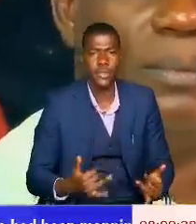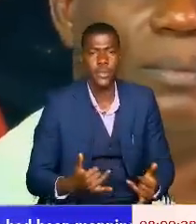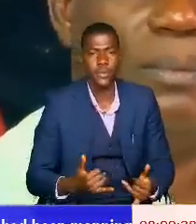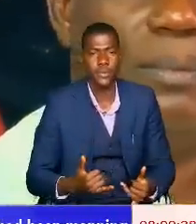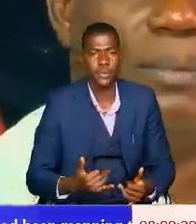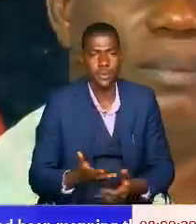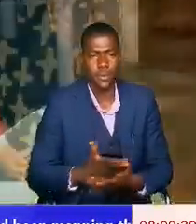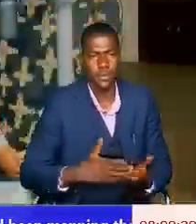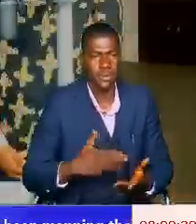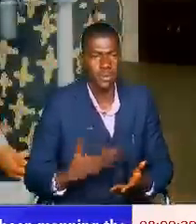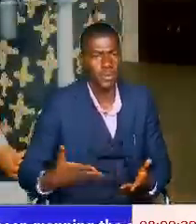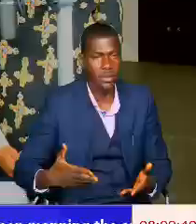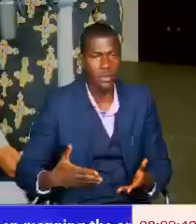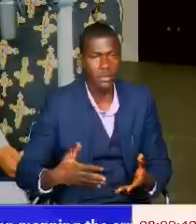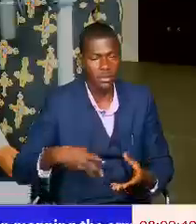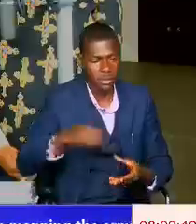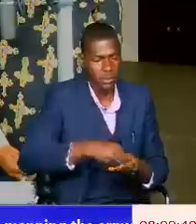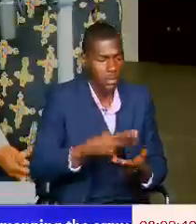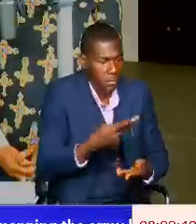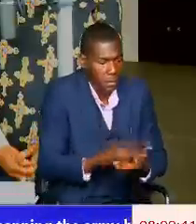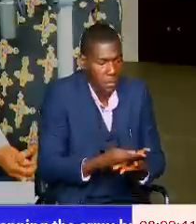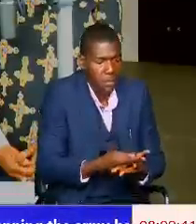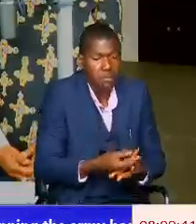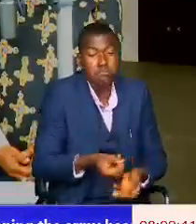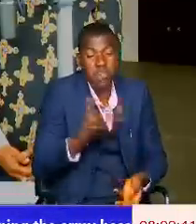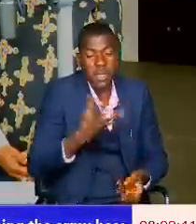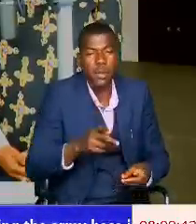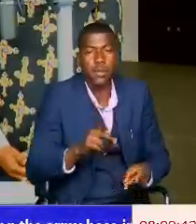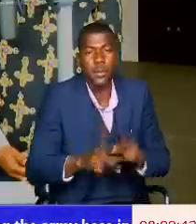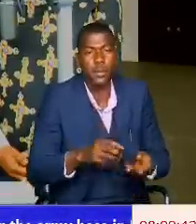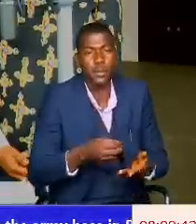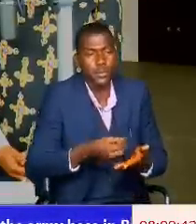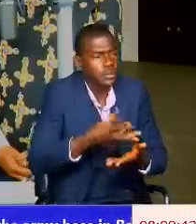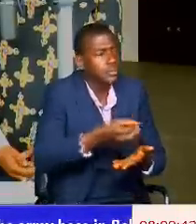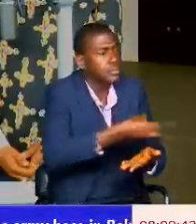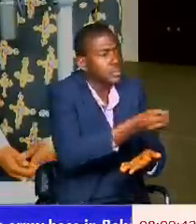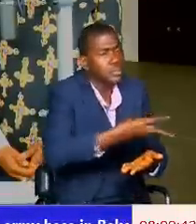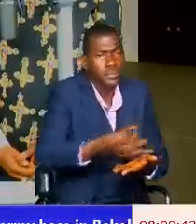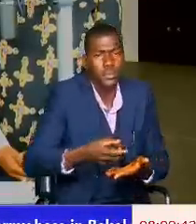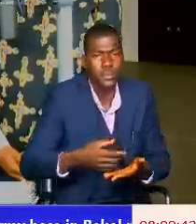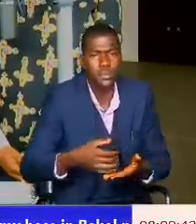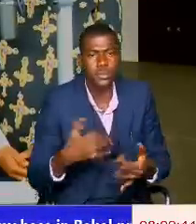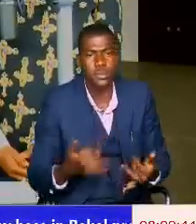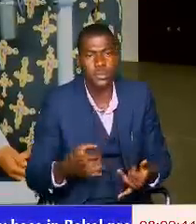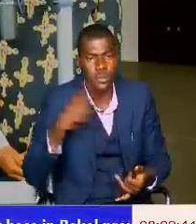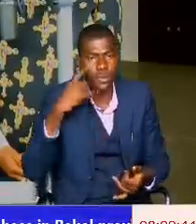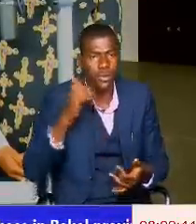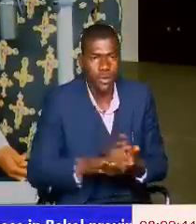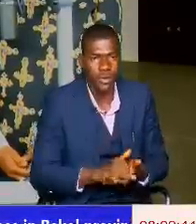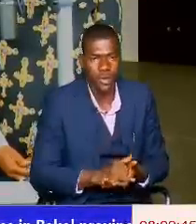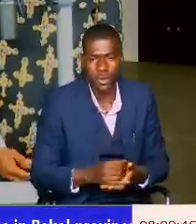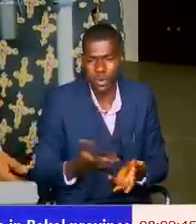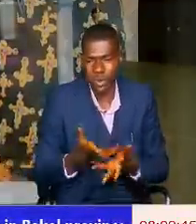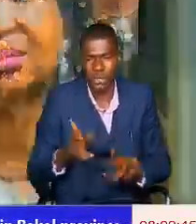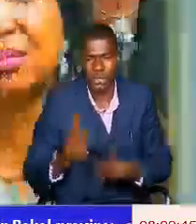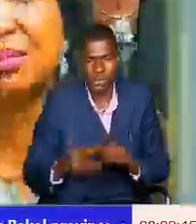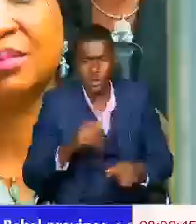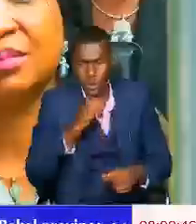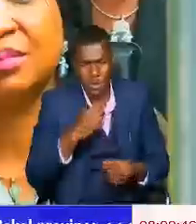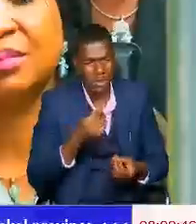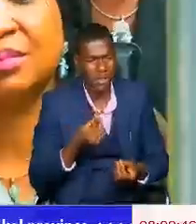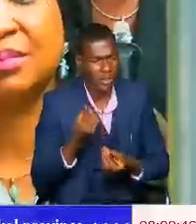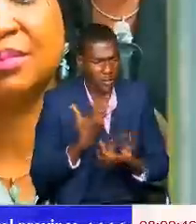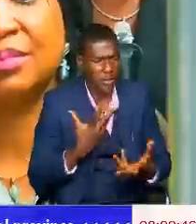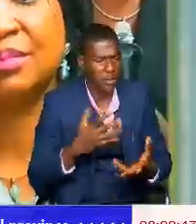plate, nine, many people, they carry, they share. And they, the worst part of it, be say they know they give us credit. They know go to say,